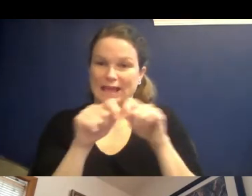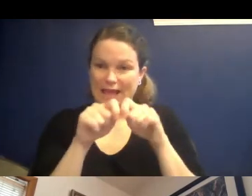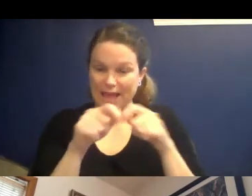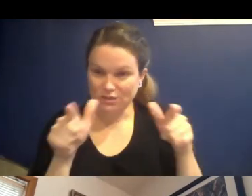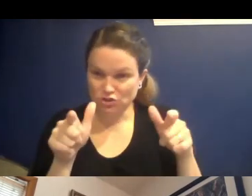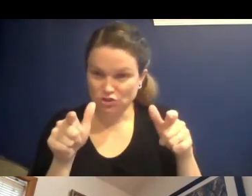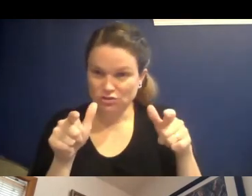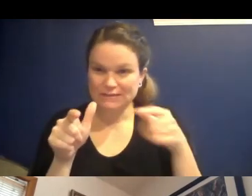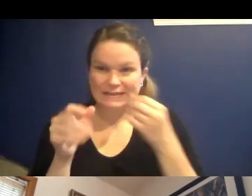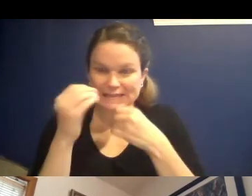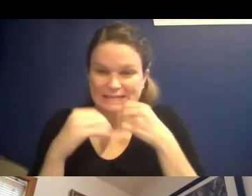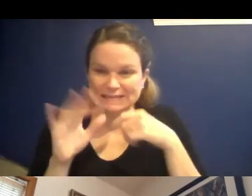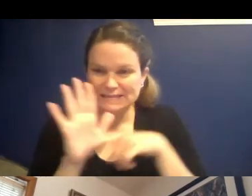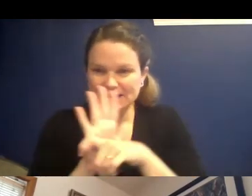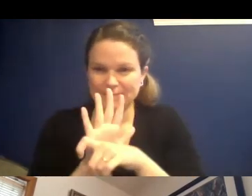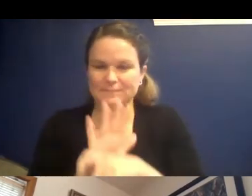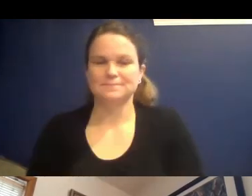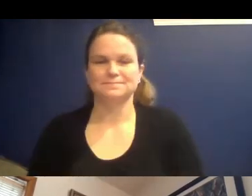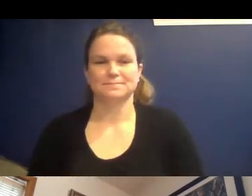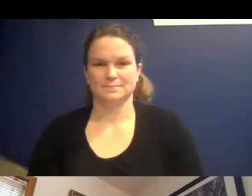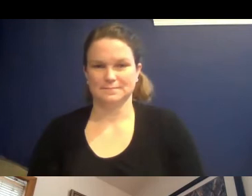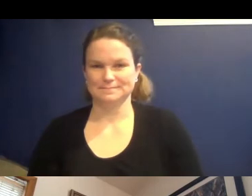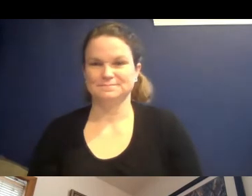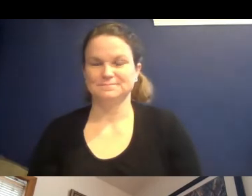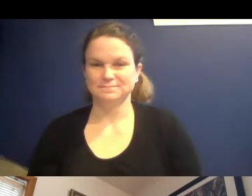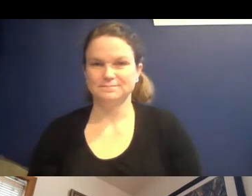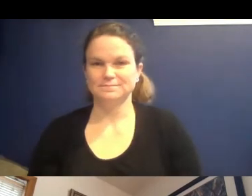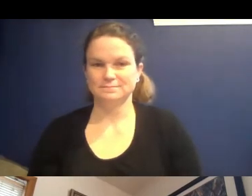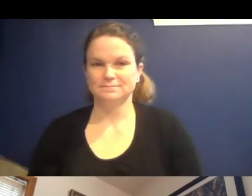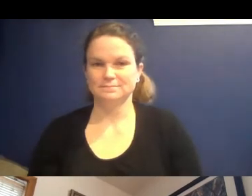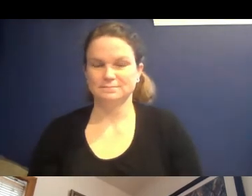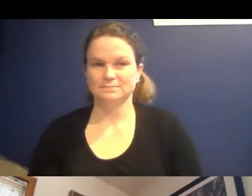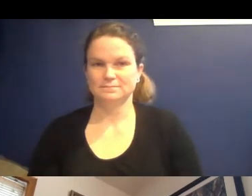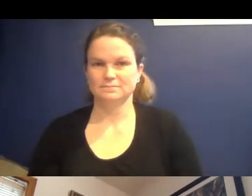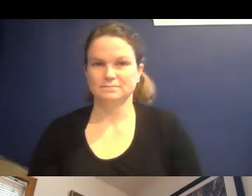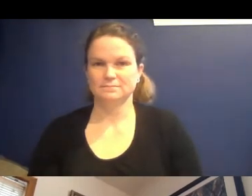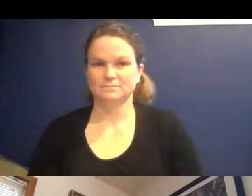be eaten alive by the taconid fly larvae.